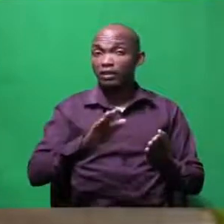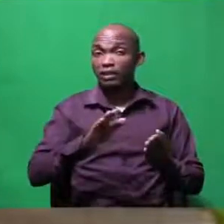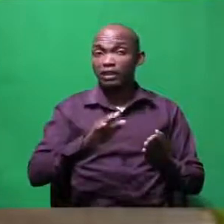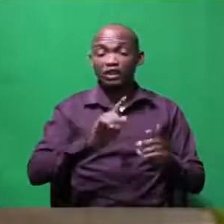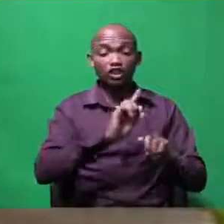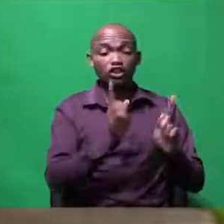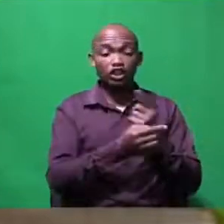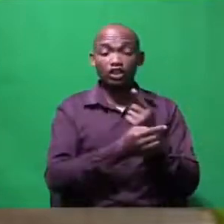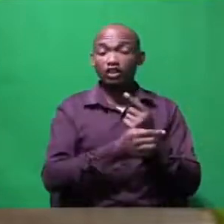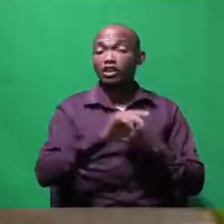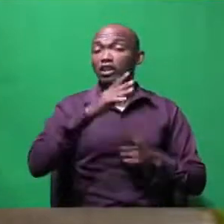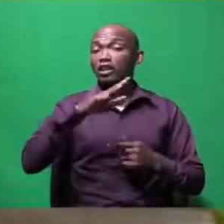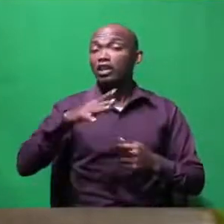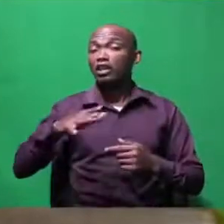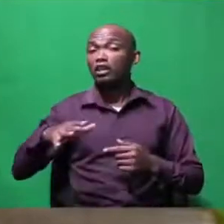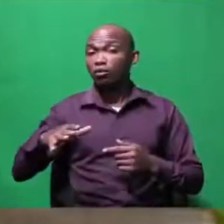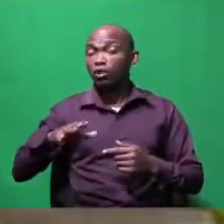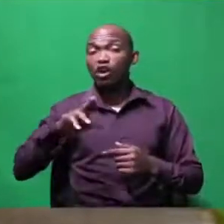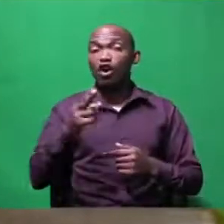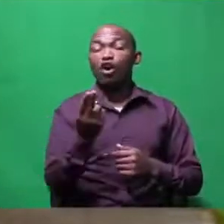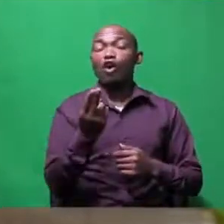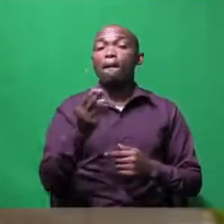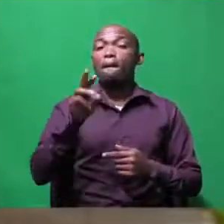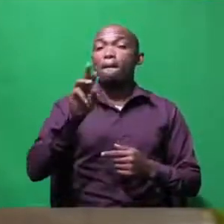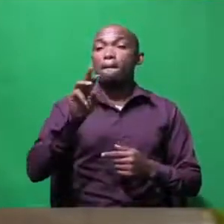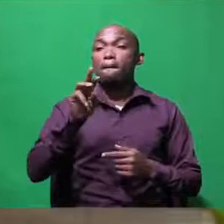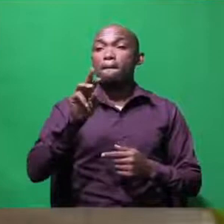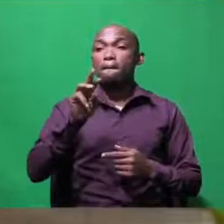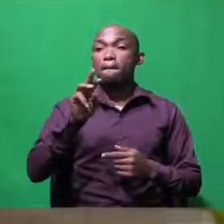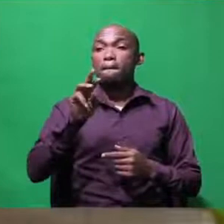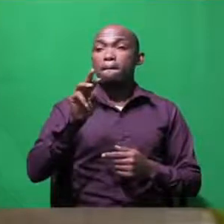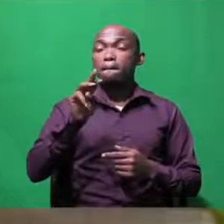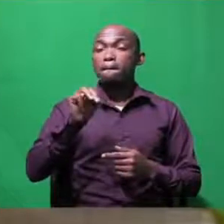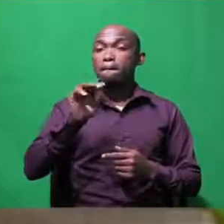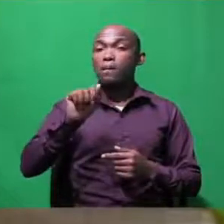liquid state, or we can say in a molten form. So if there is